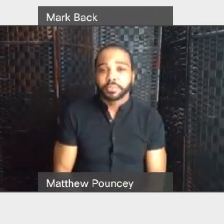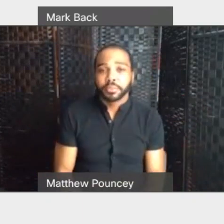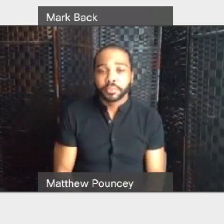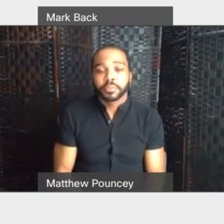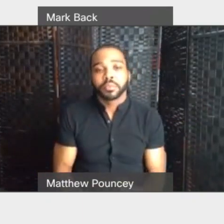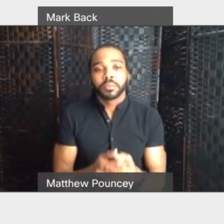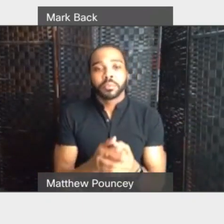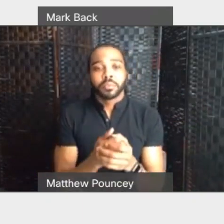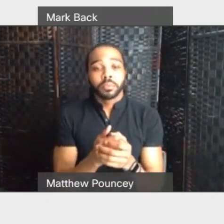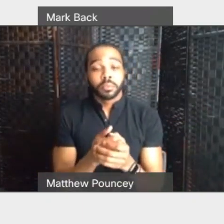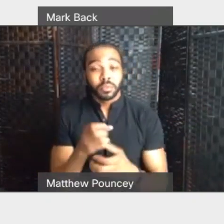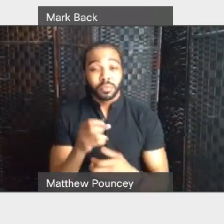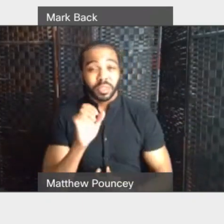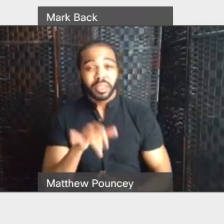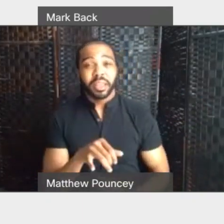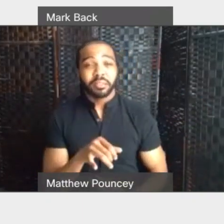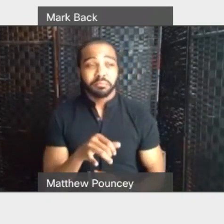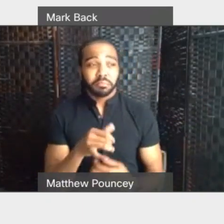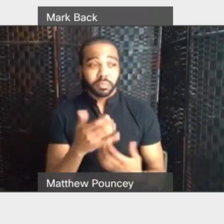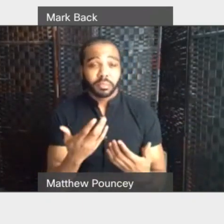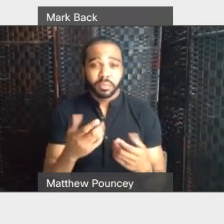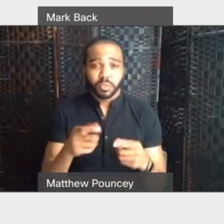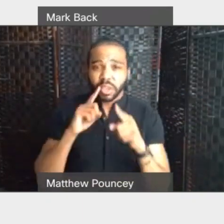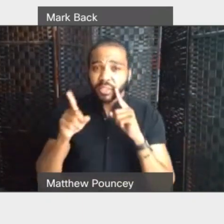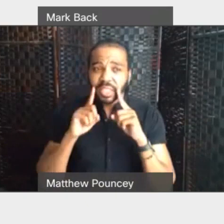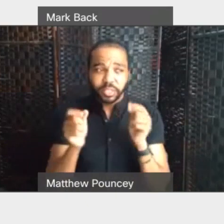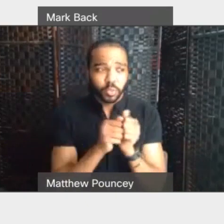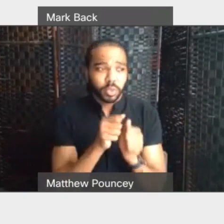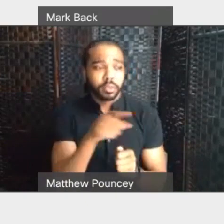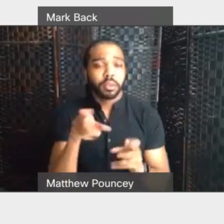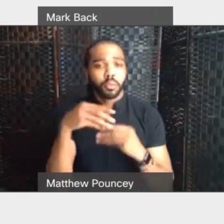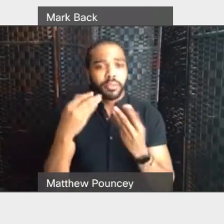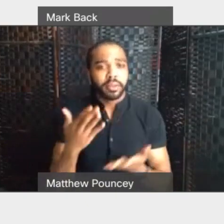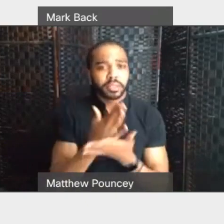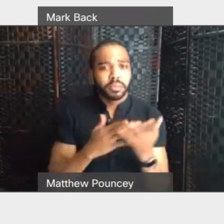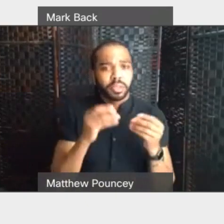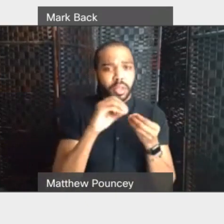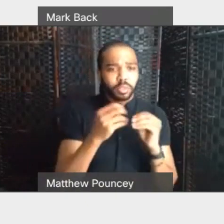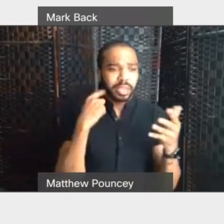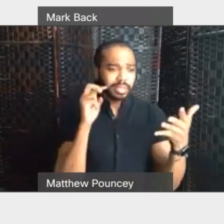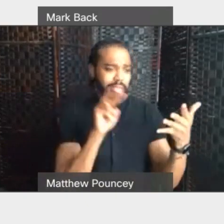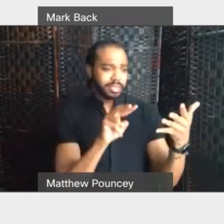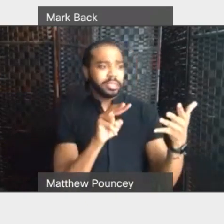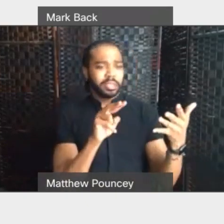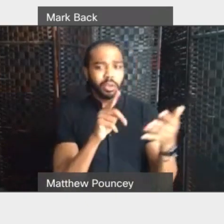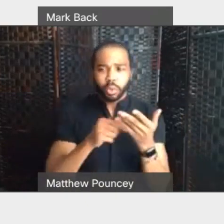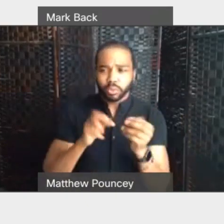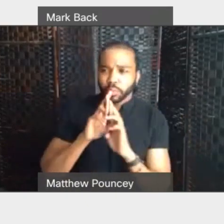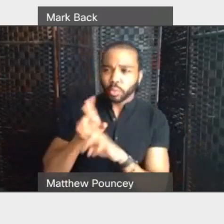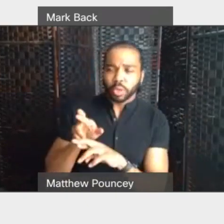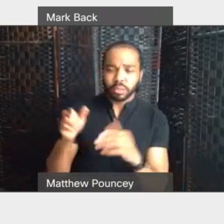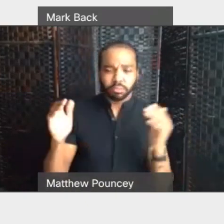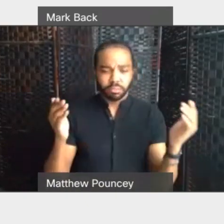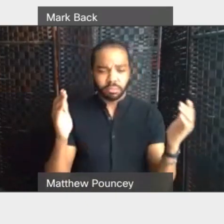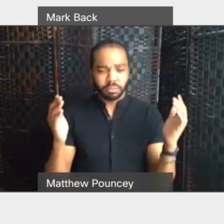even with that, based on conversations with some providers, some of the numbers that I'm seeing and what we have reported look a little